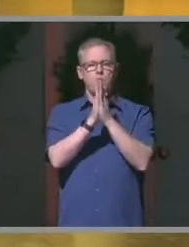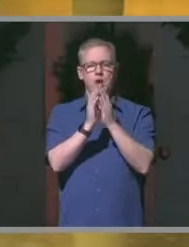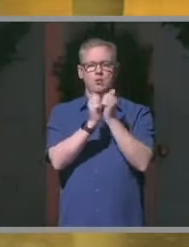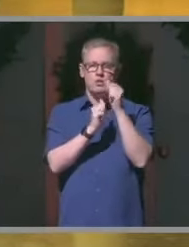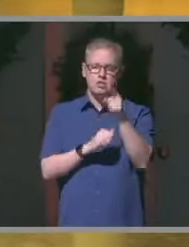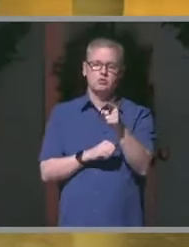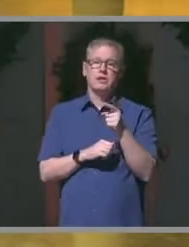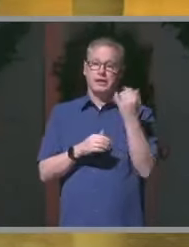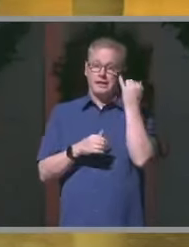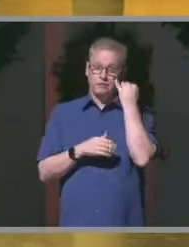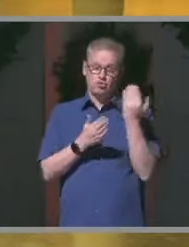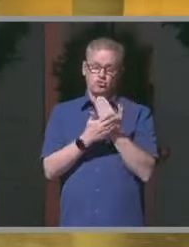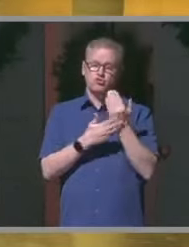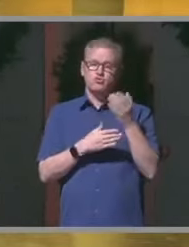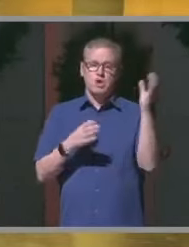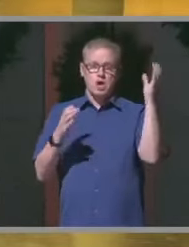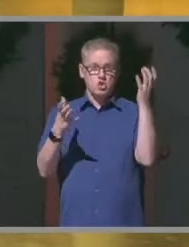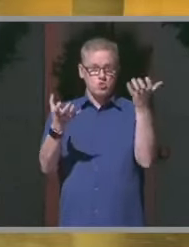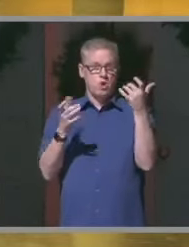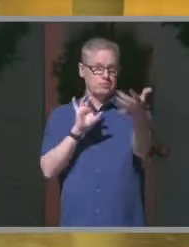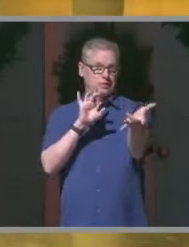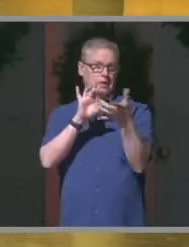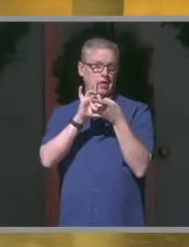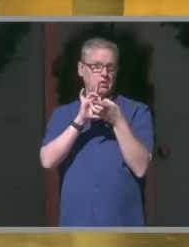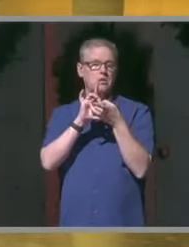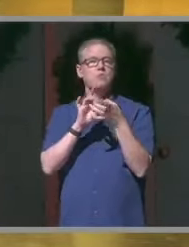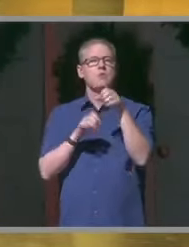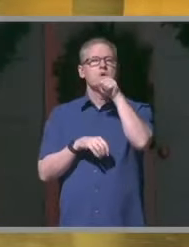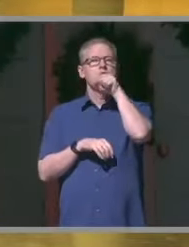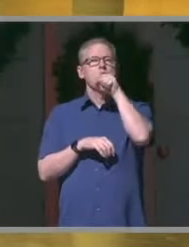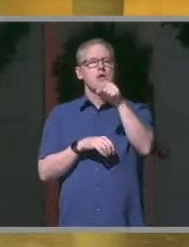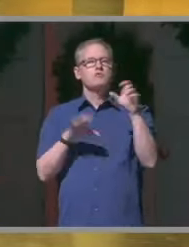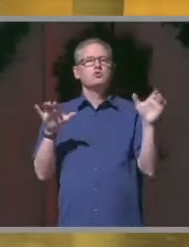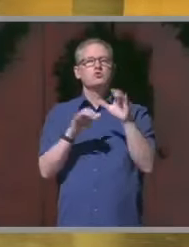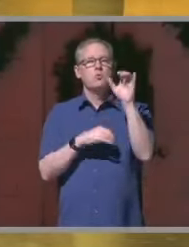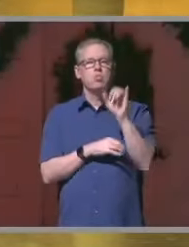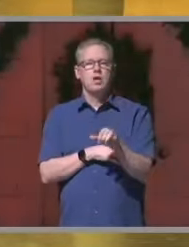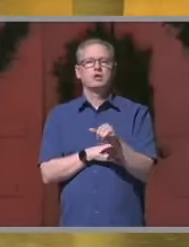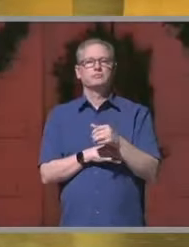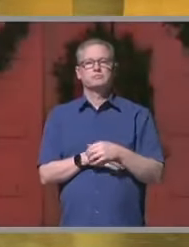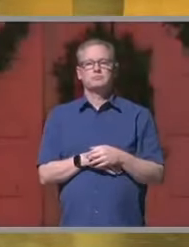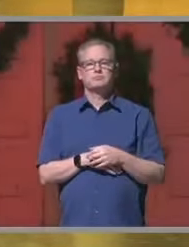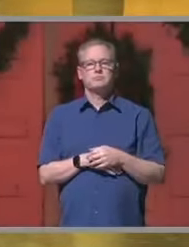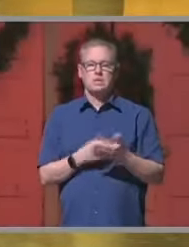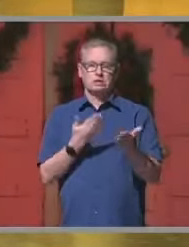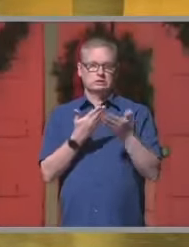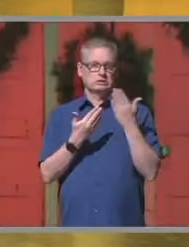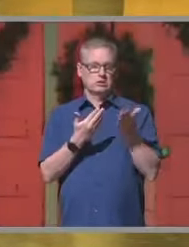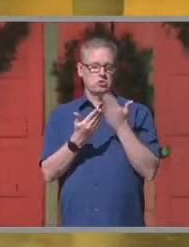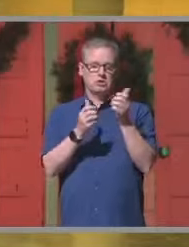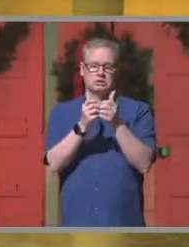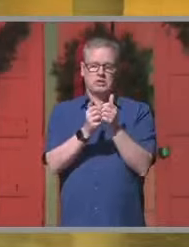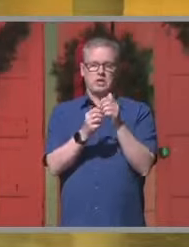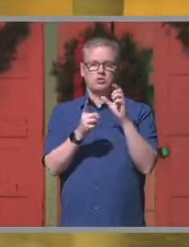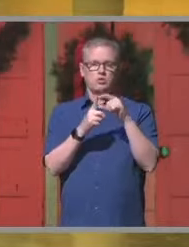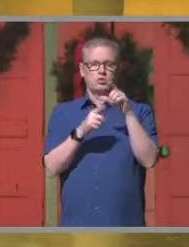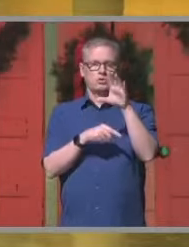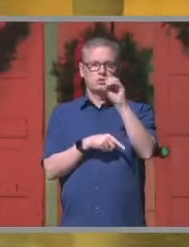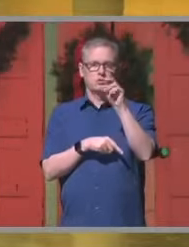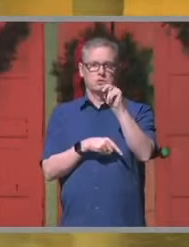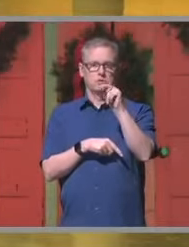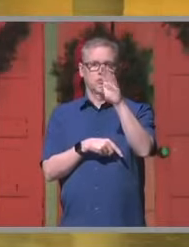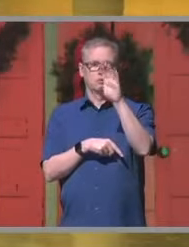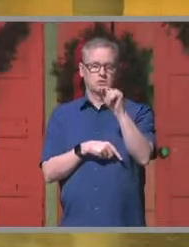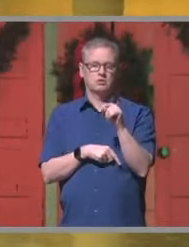And if you're new and you're looking to get connected with us, we would love to do that with you. Simply just text the words connect